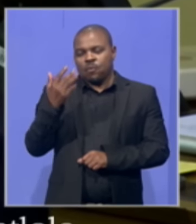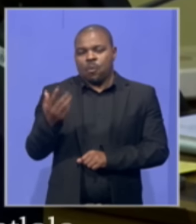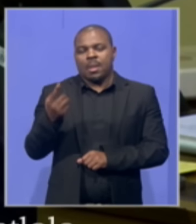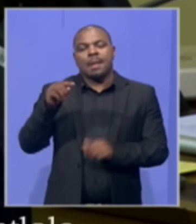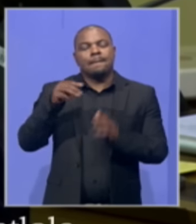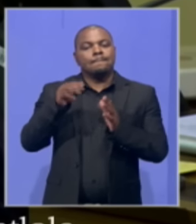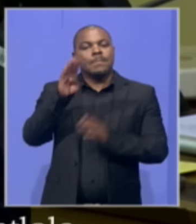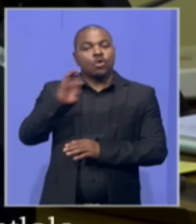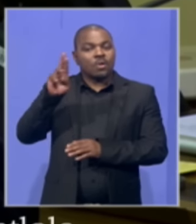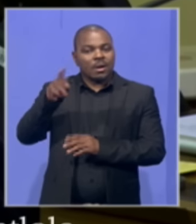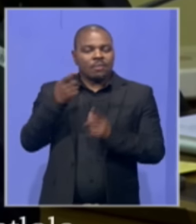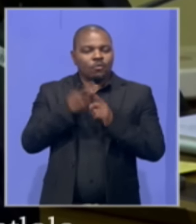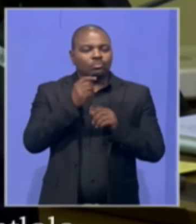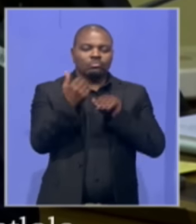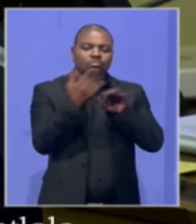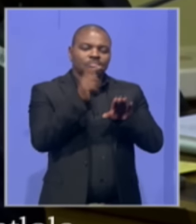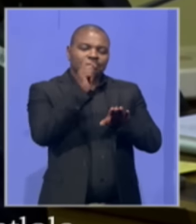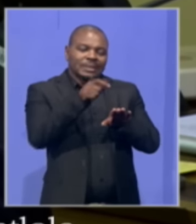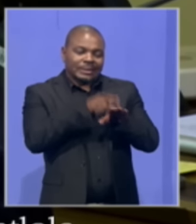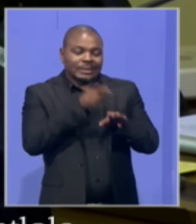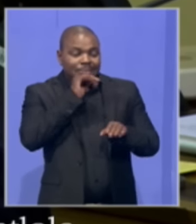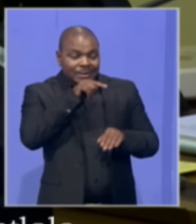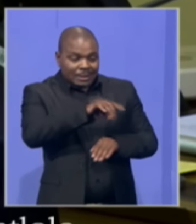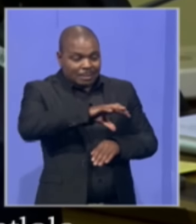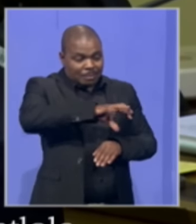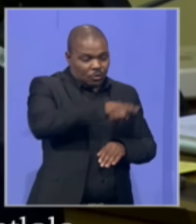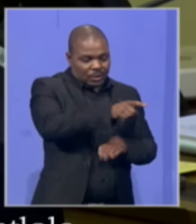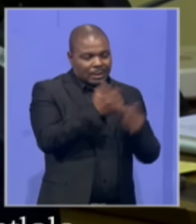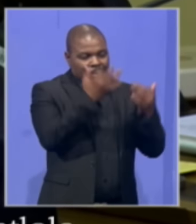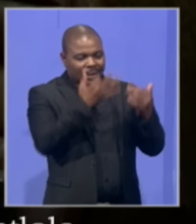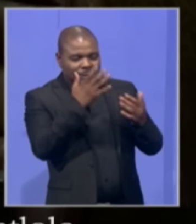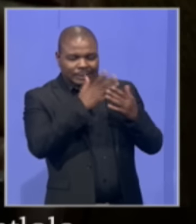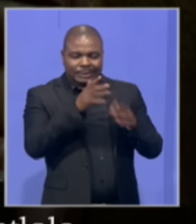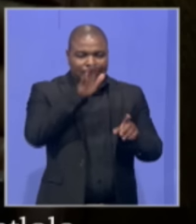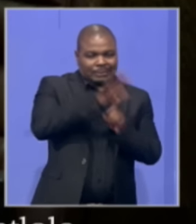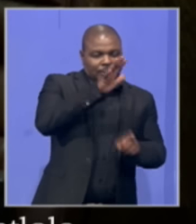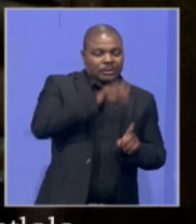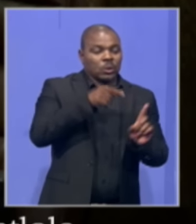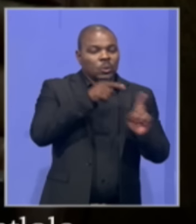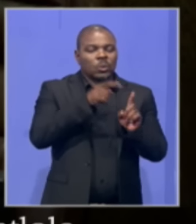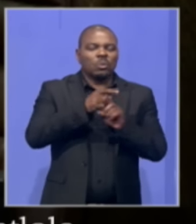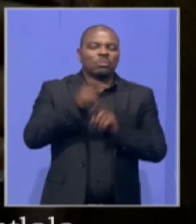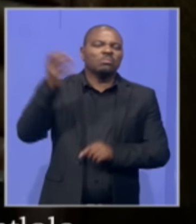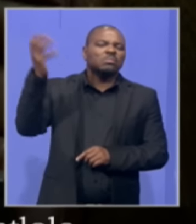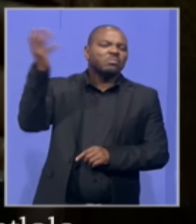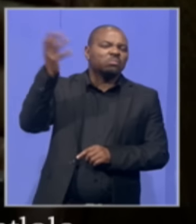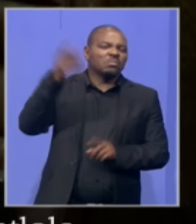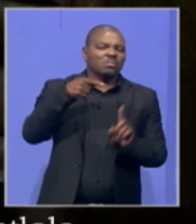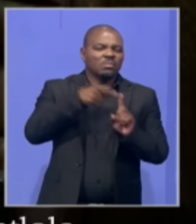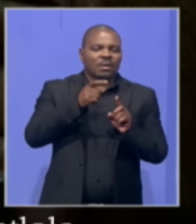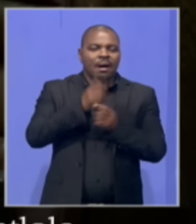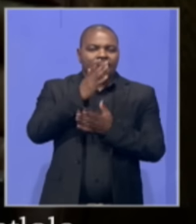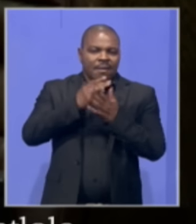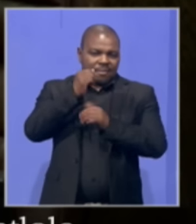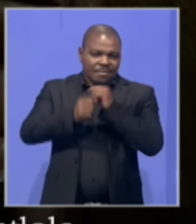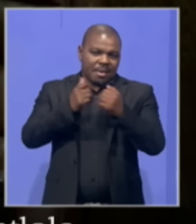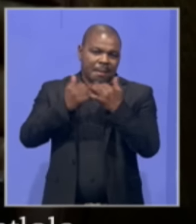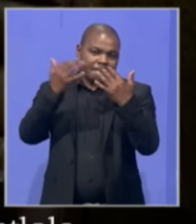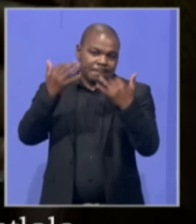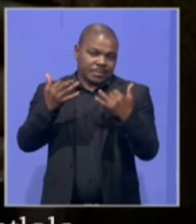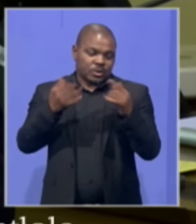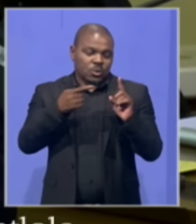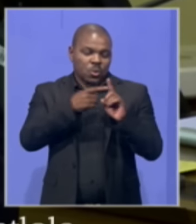sa ditselakgetiso se tlile go ama thata didiriswa tsa porofense tseo di sa lekaneng. fane a rebola pegelo ya tekanyetso kabo ya bogare